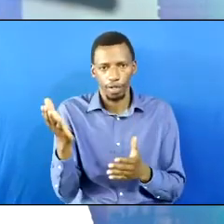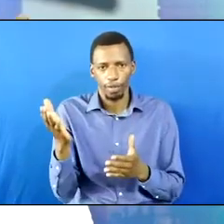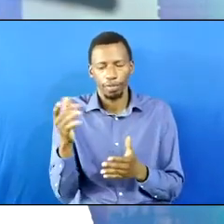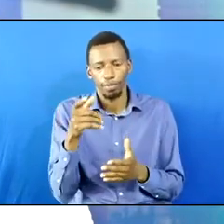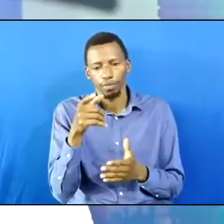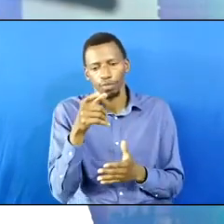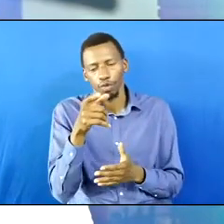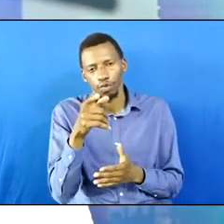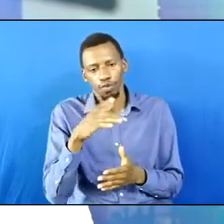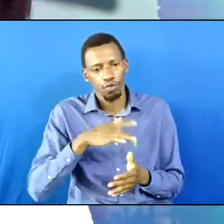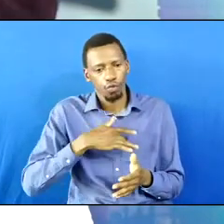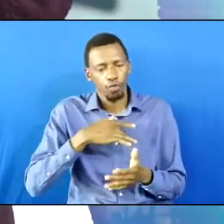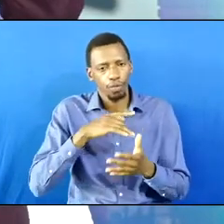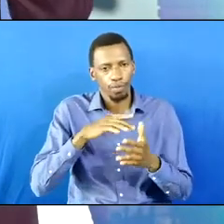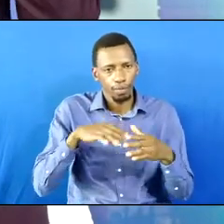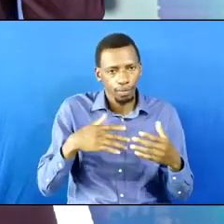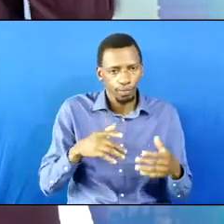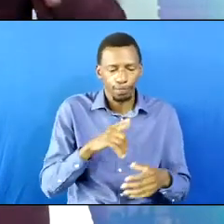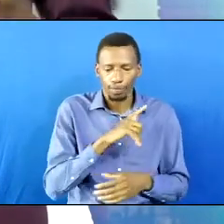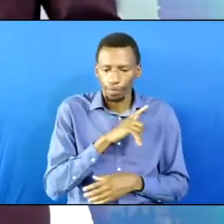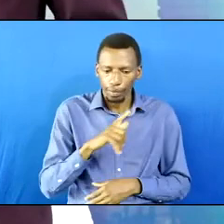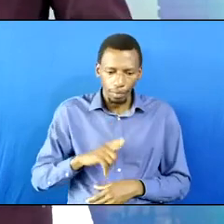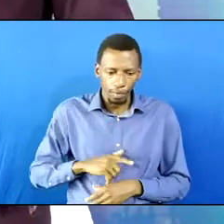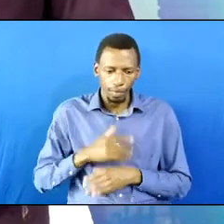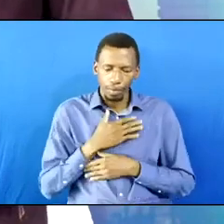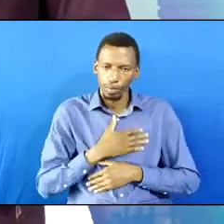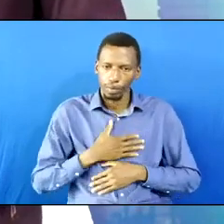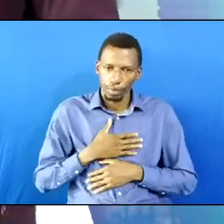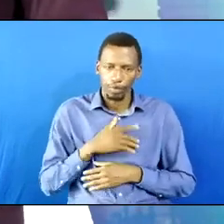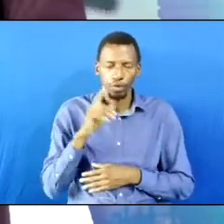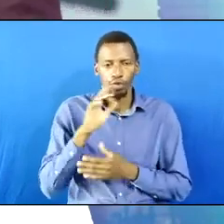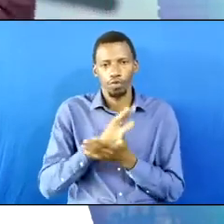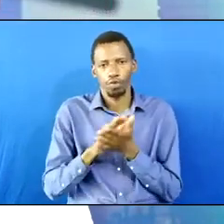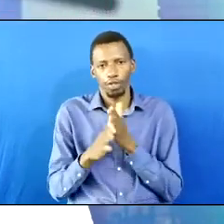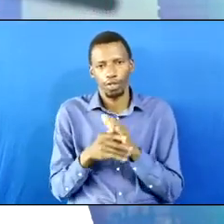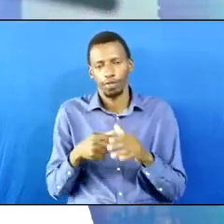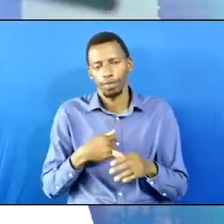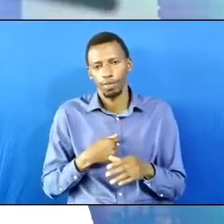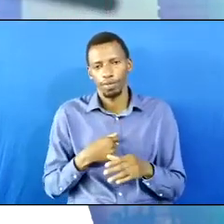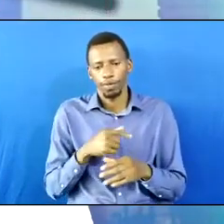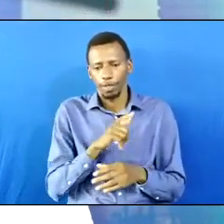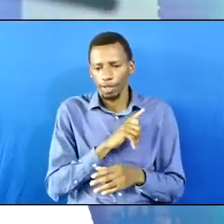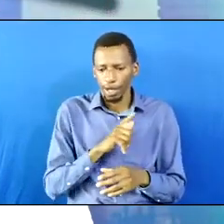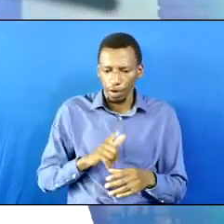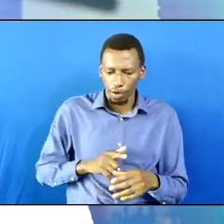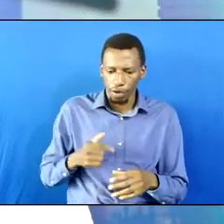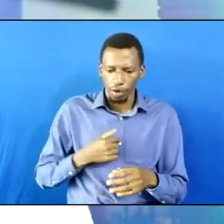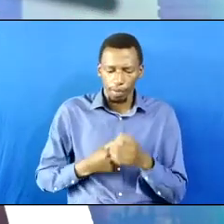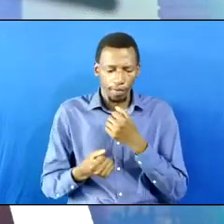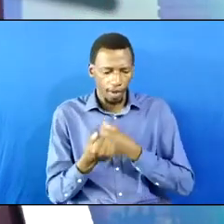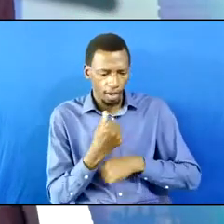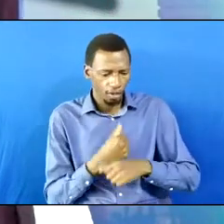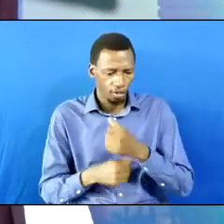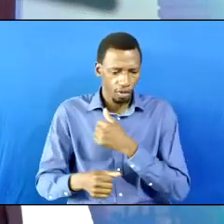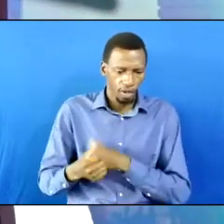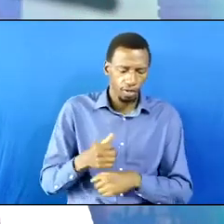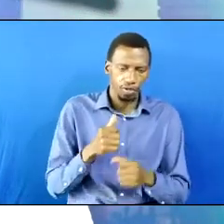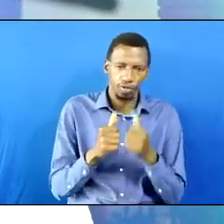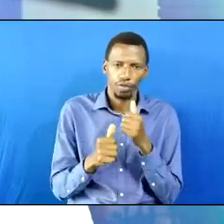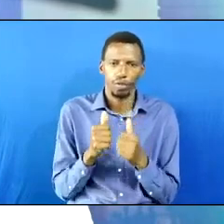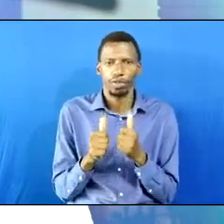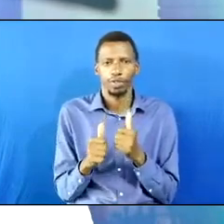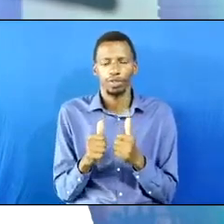feel like, Lord, I need your cleansing. Lord, I've done some things which are